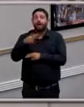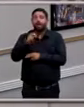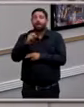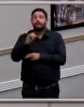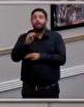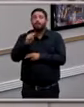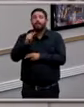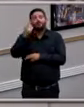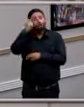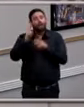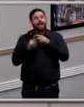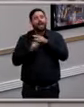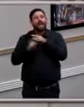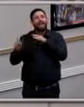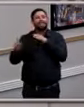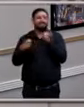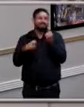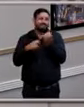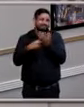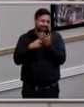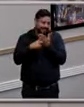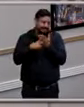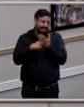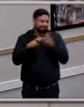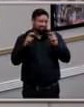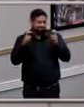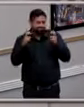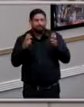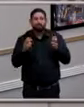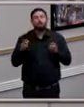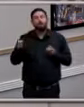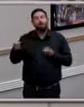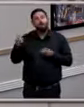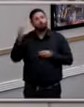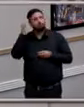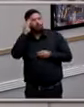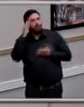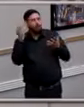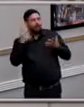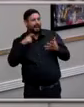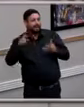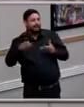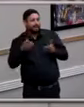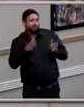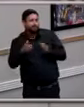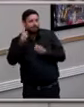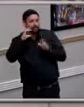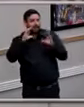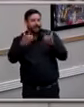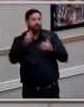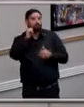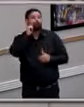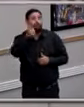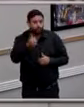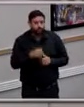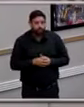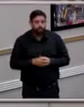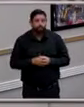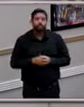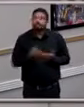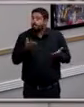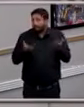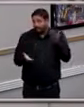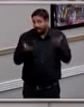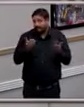to be able to assess what else do I need to prepare for my class tomorrow. So it may be that the teacher